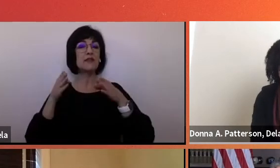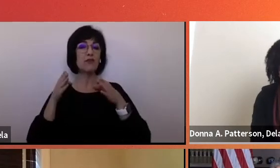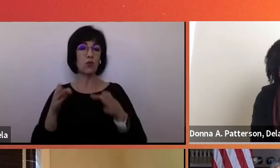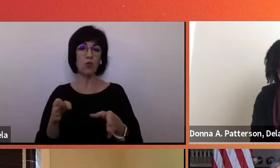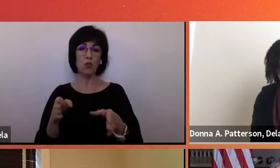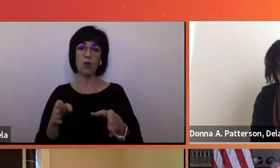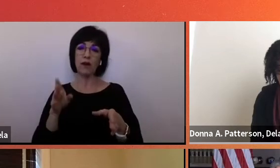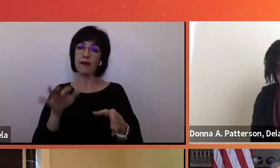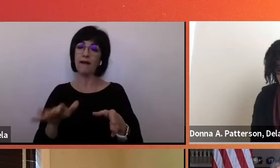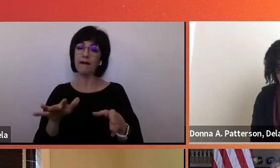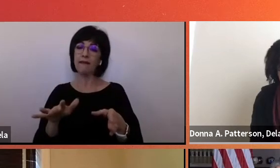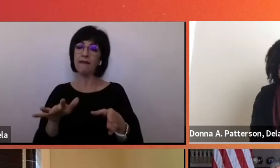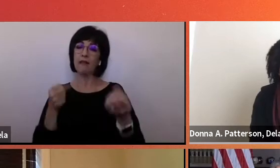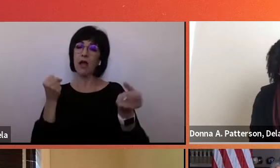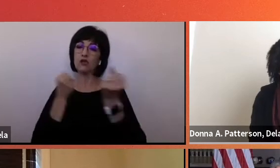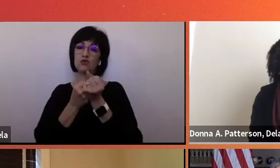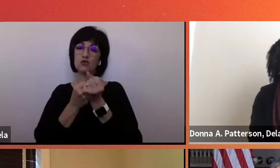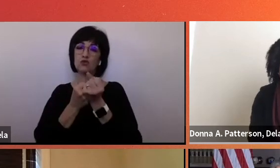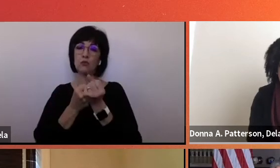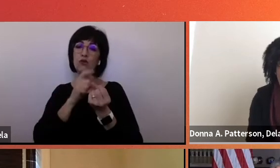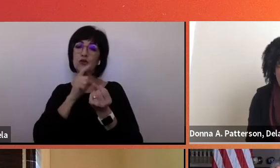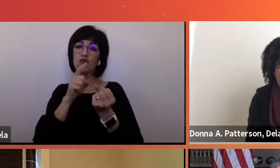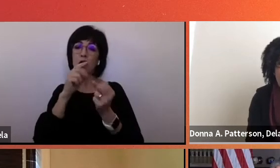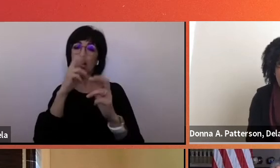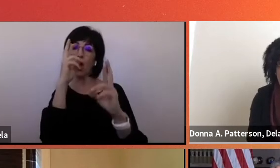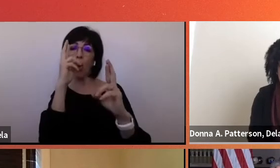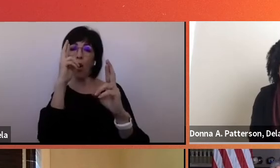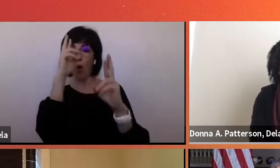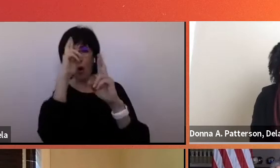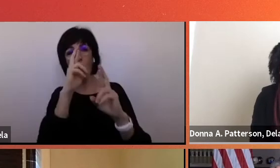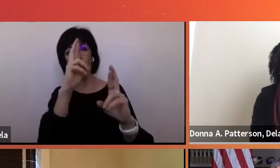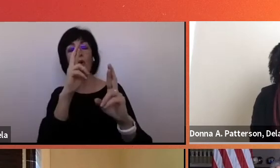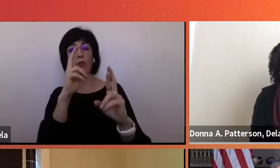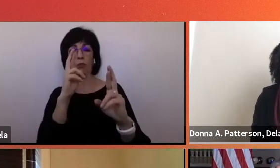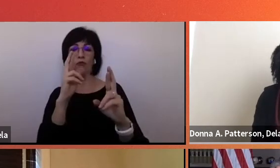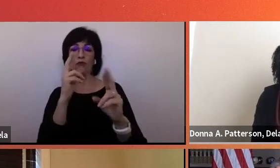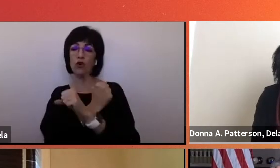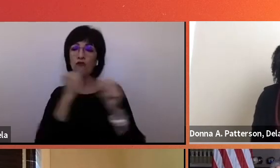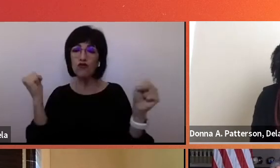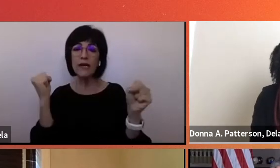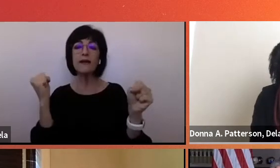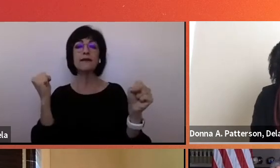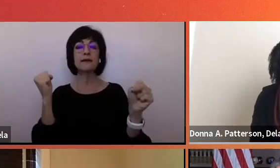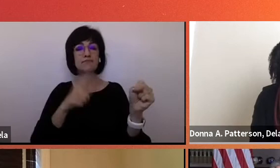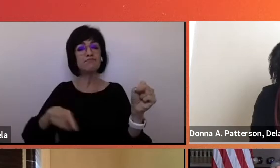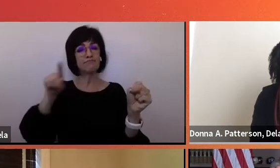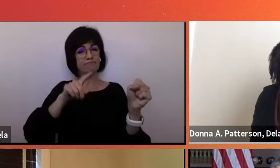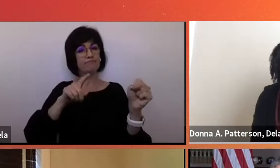for freedom and liberation in the African American experience.